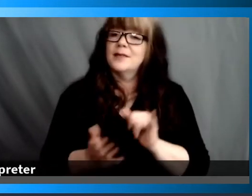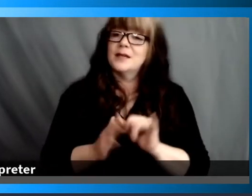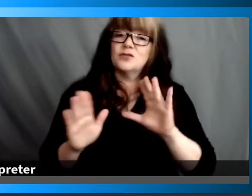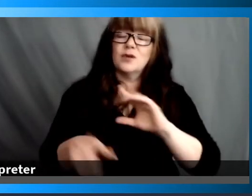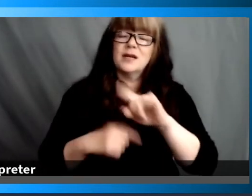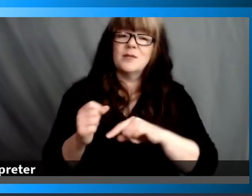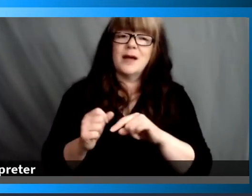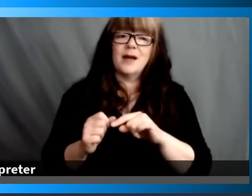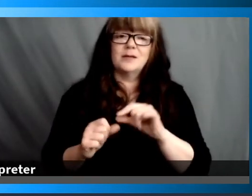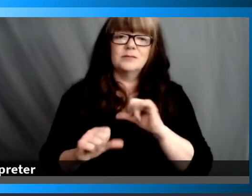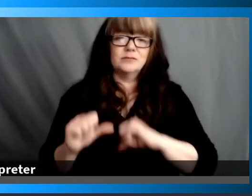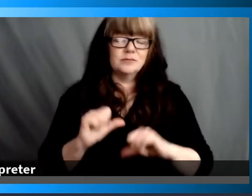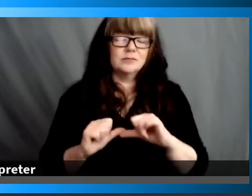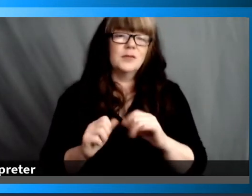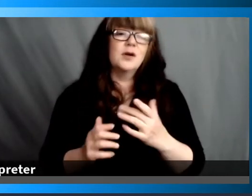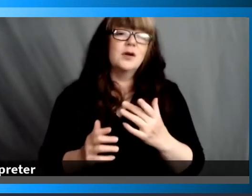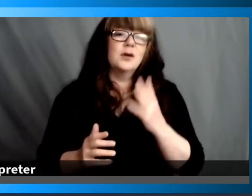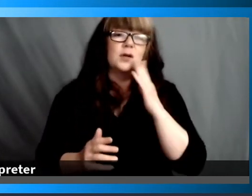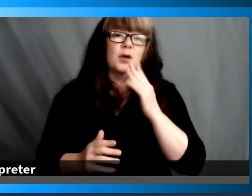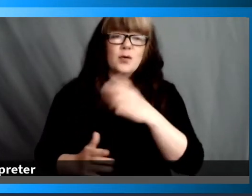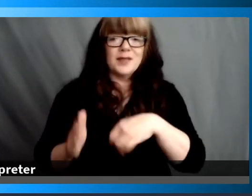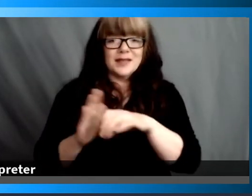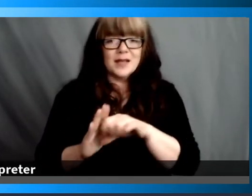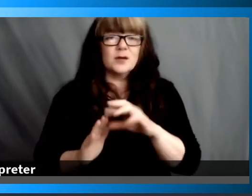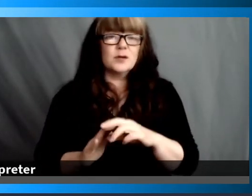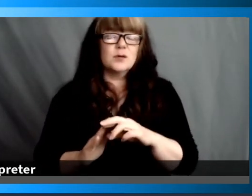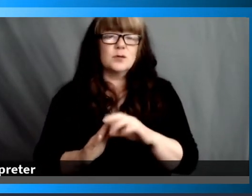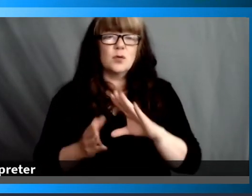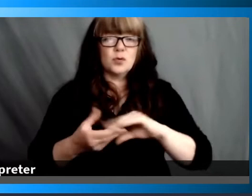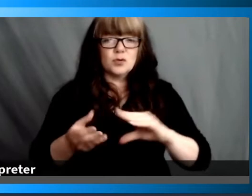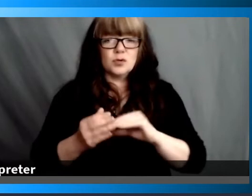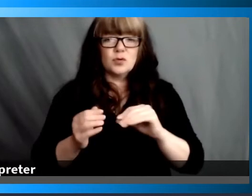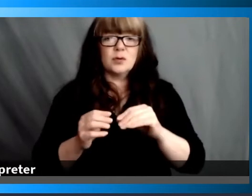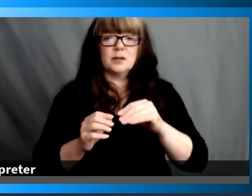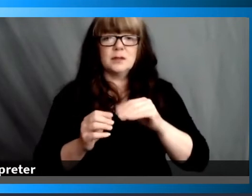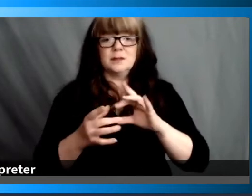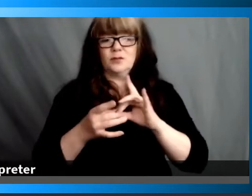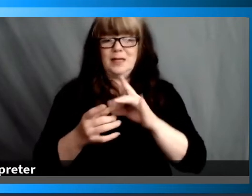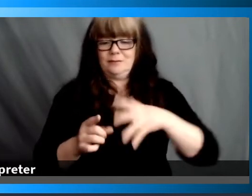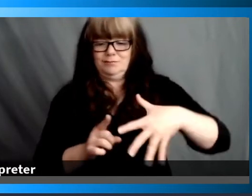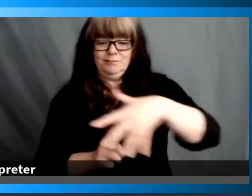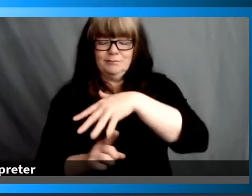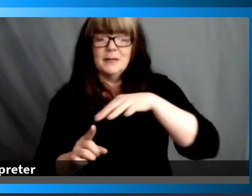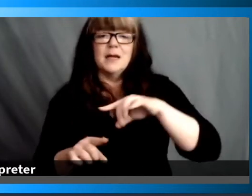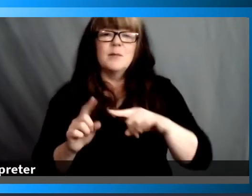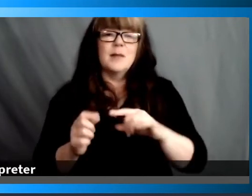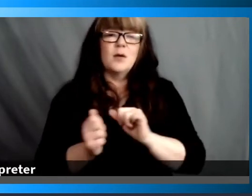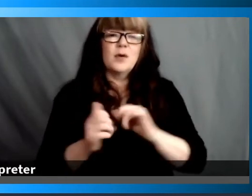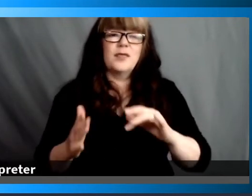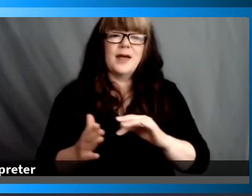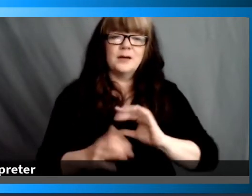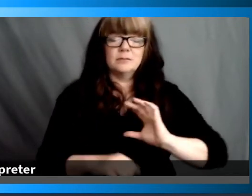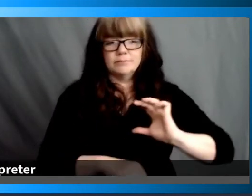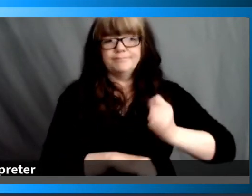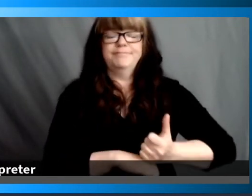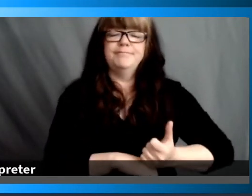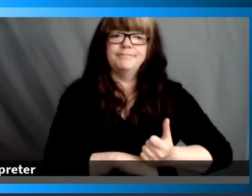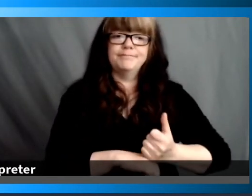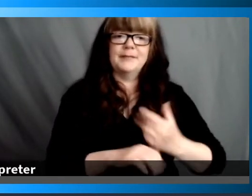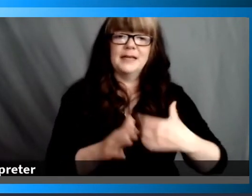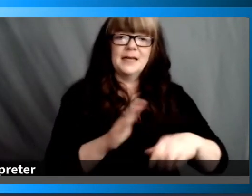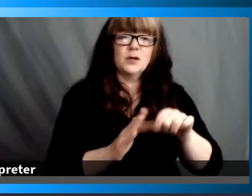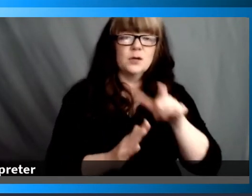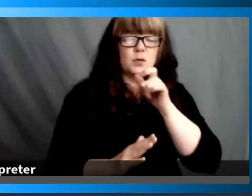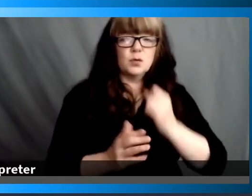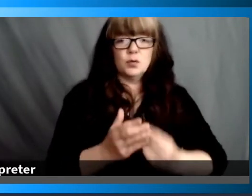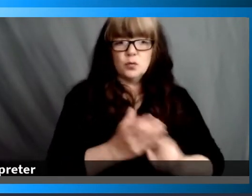characters are the characters, and you know, the plot or whatever orbits around that. But without those foundational solid characters that grow and